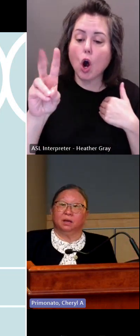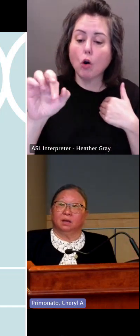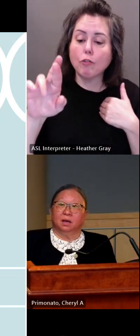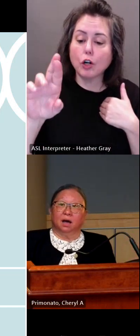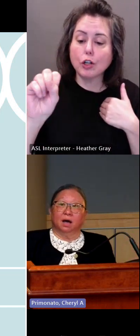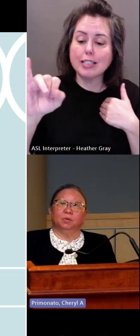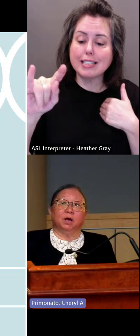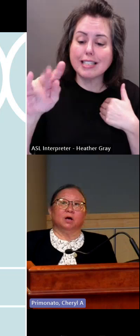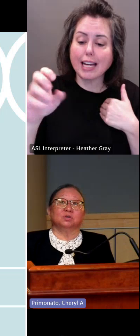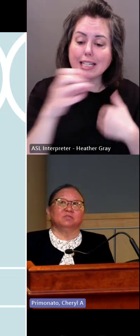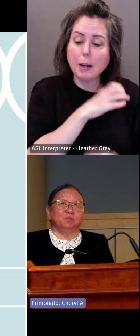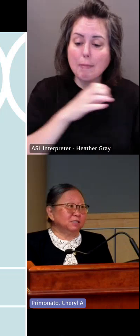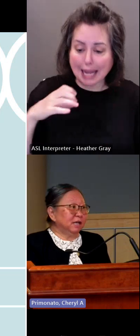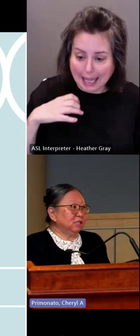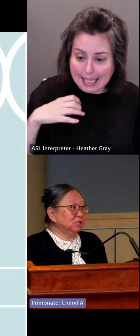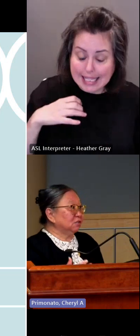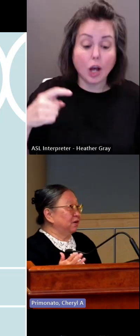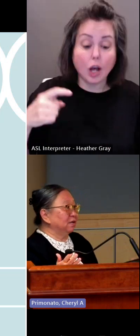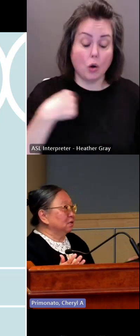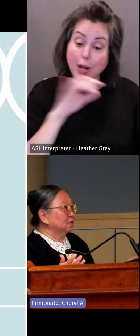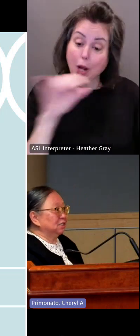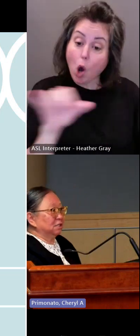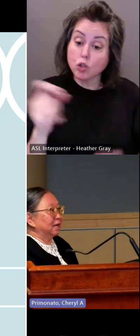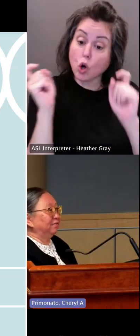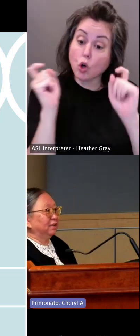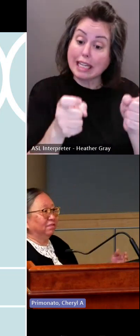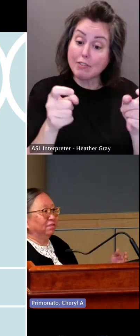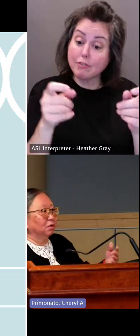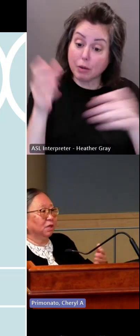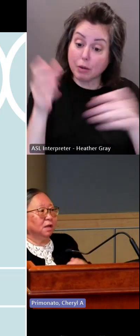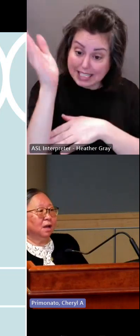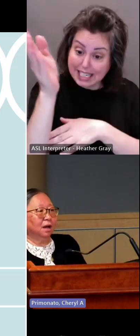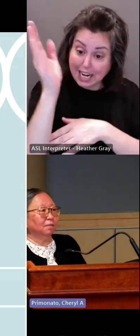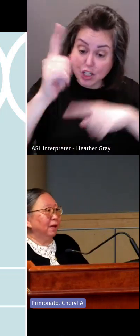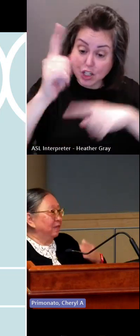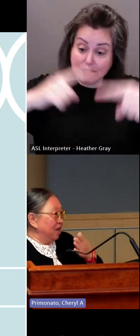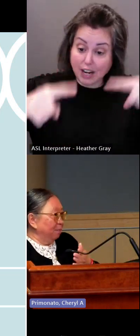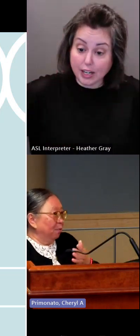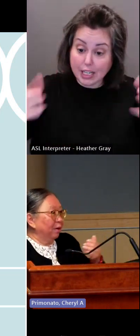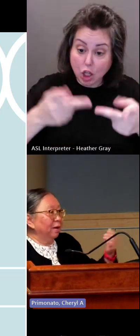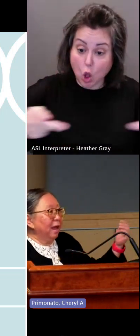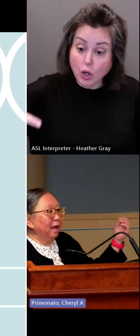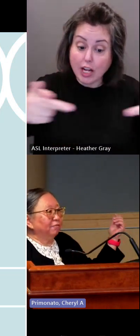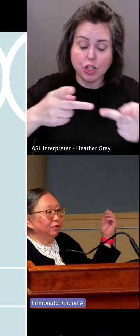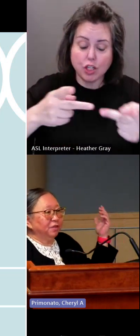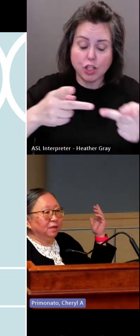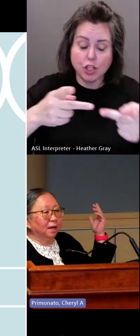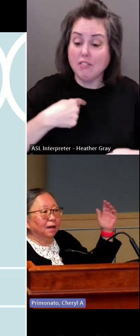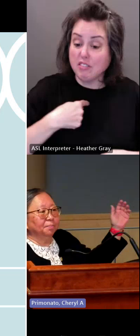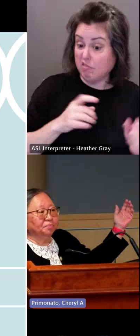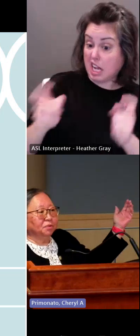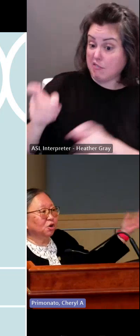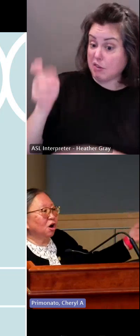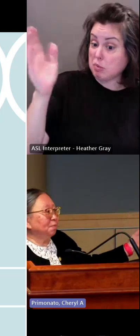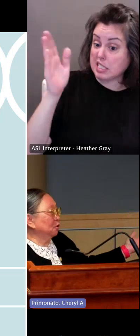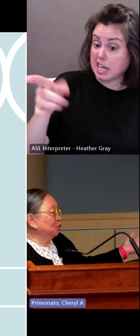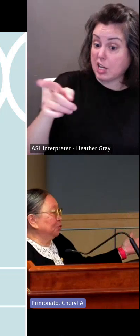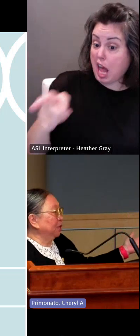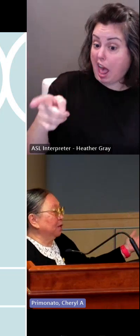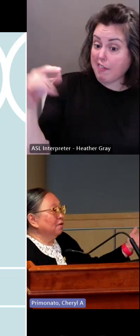PAUCP. We also give presentations to various locations. I've given a location at the airport, for